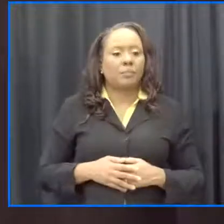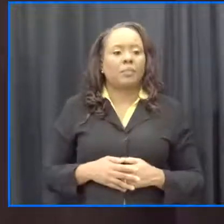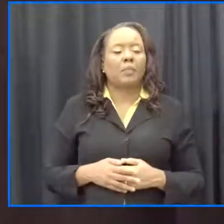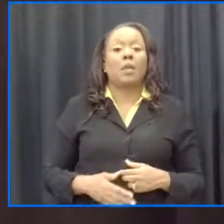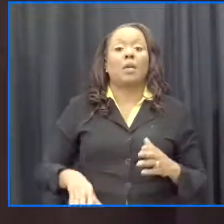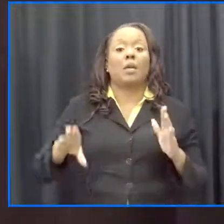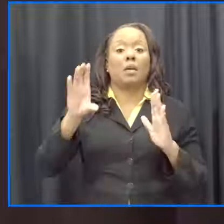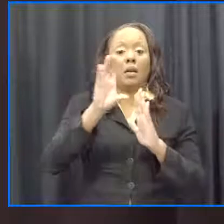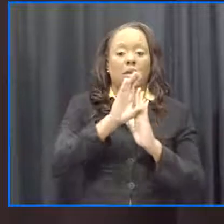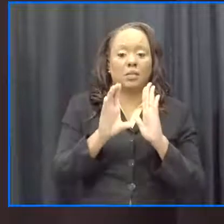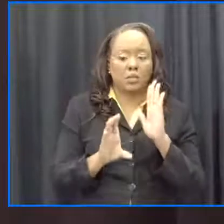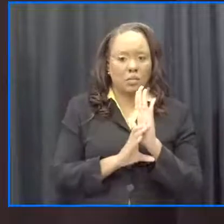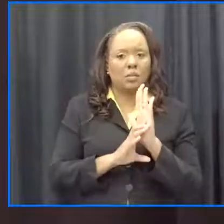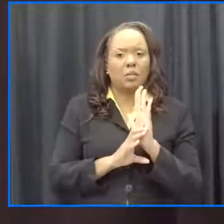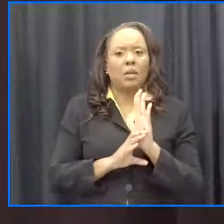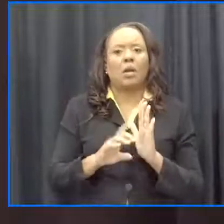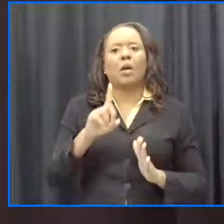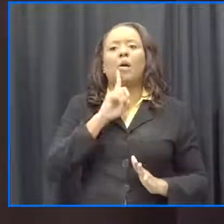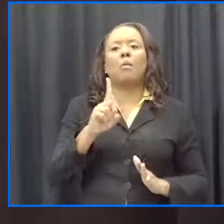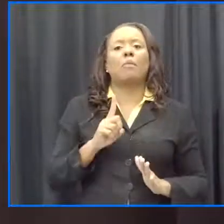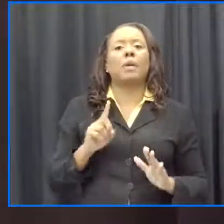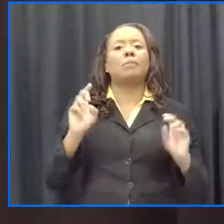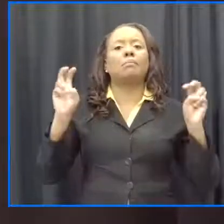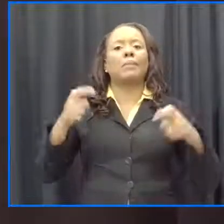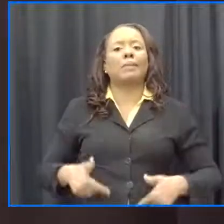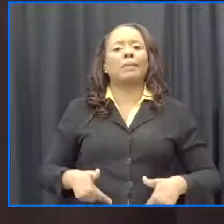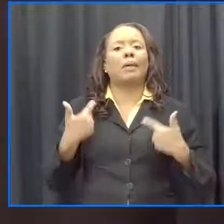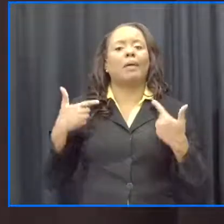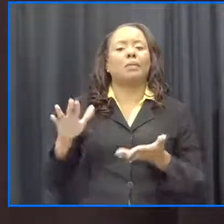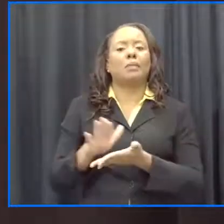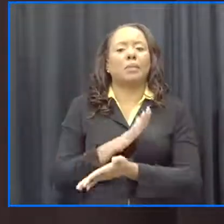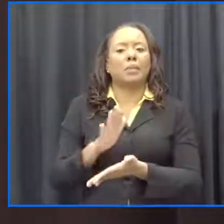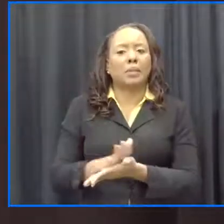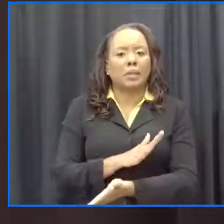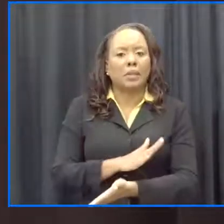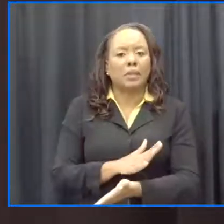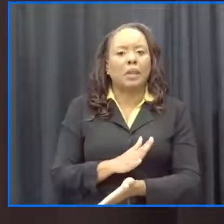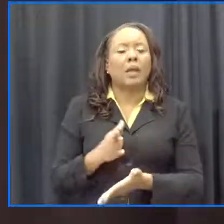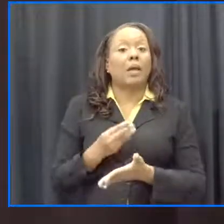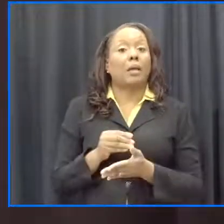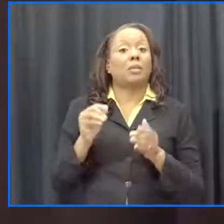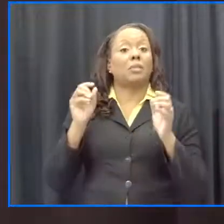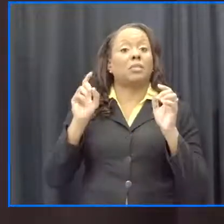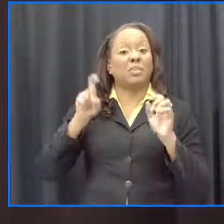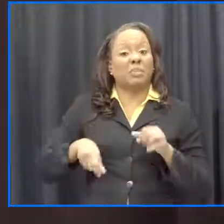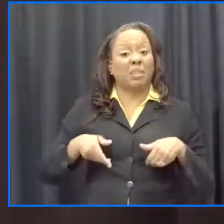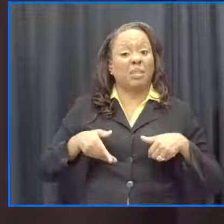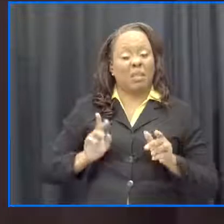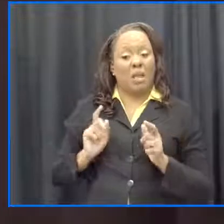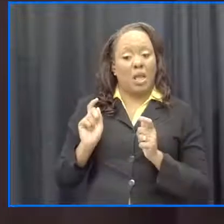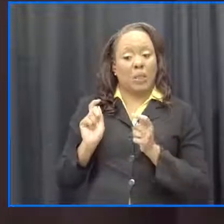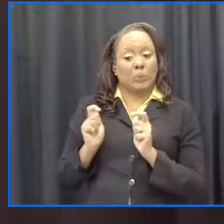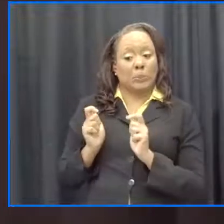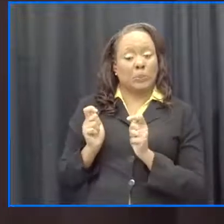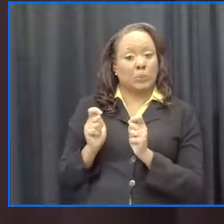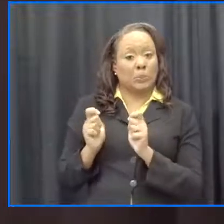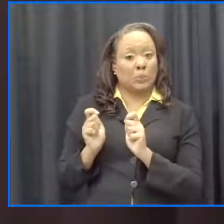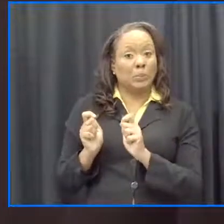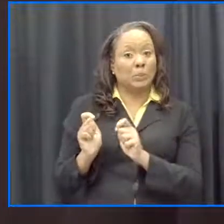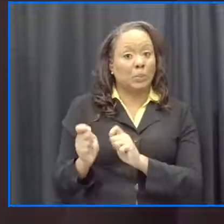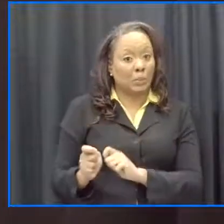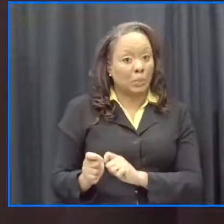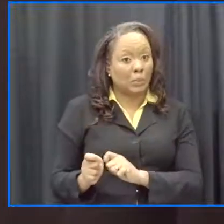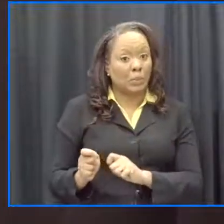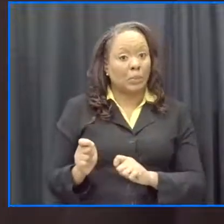Constitutions are a living document and must both be strong enough to withstand the buffeting of the winds of change, while